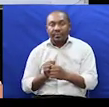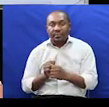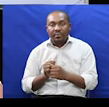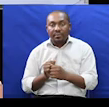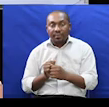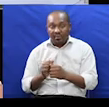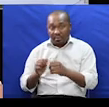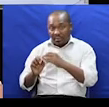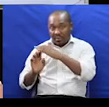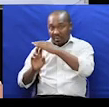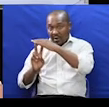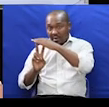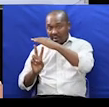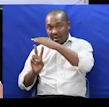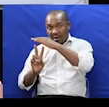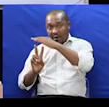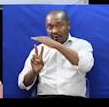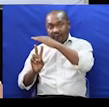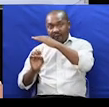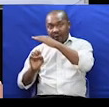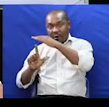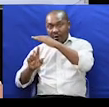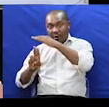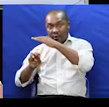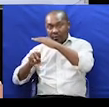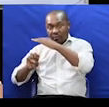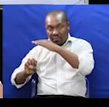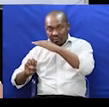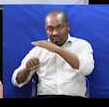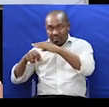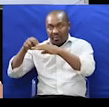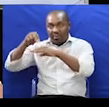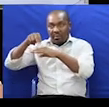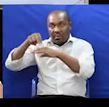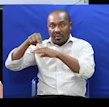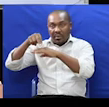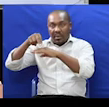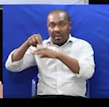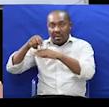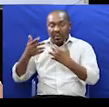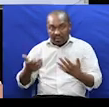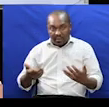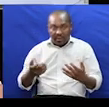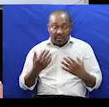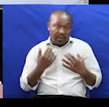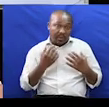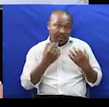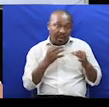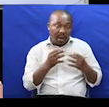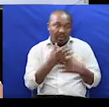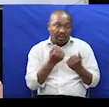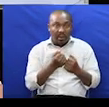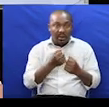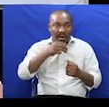Now if I'm looking the number of moles for A, solution A, while I have the molarity